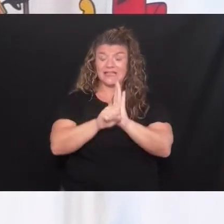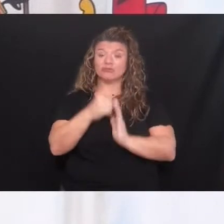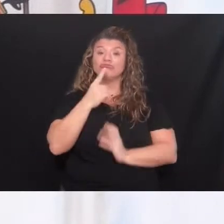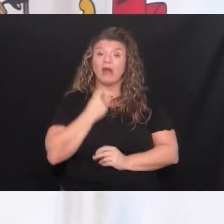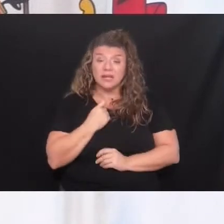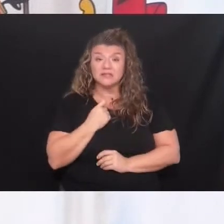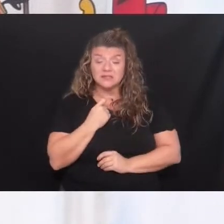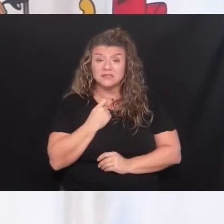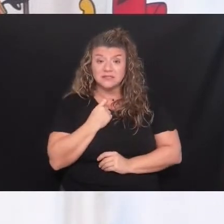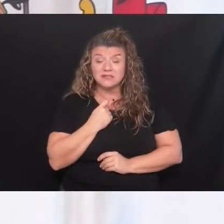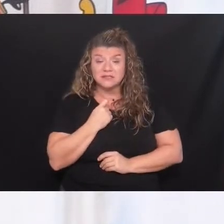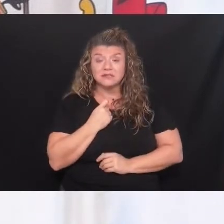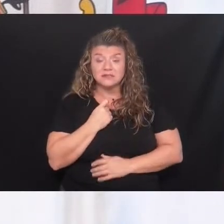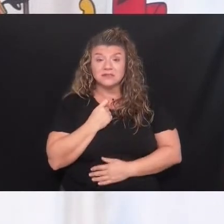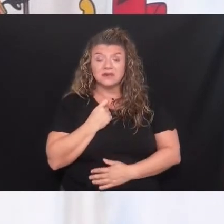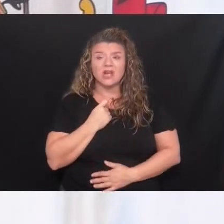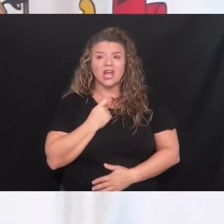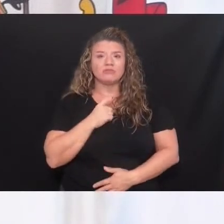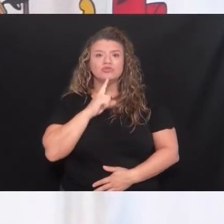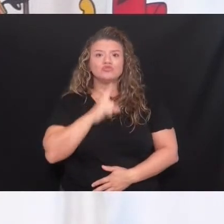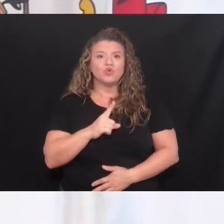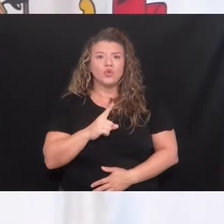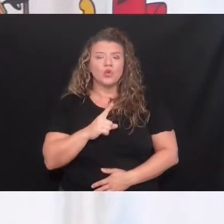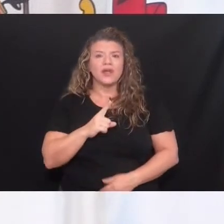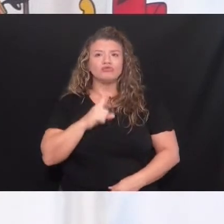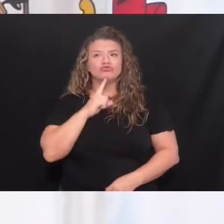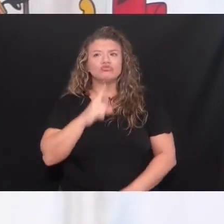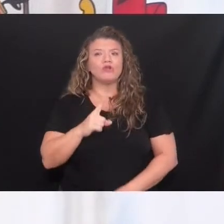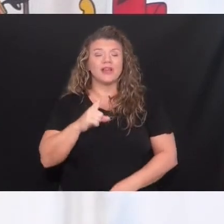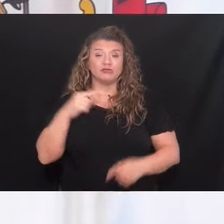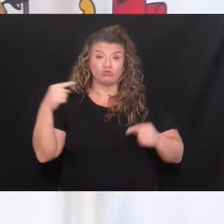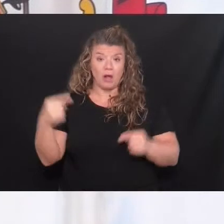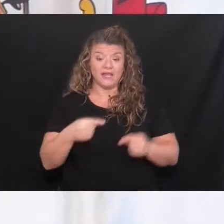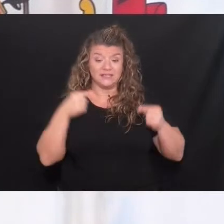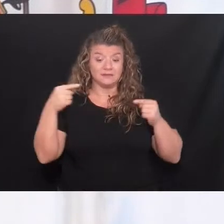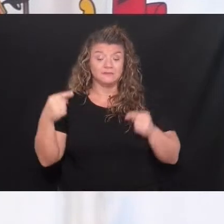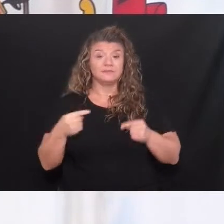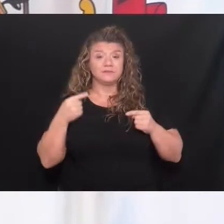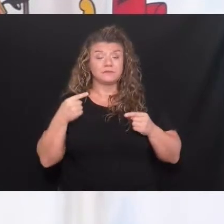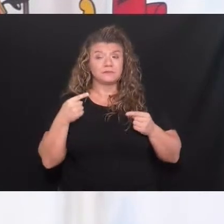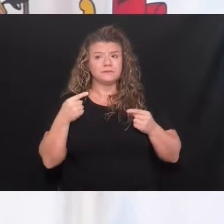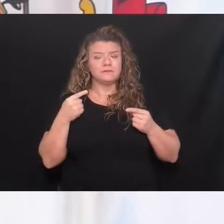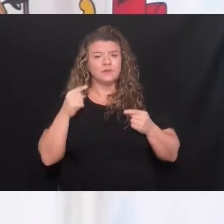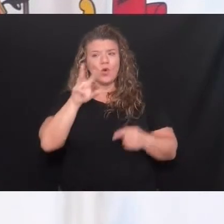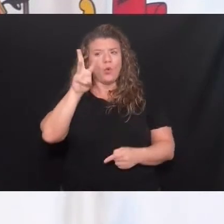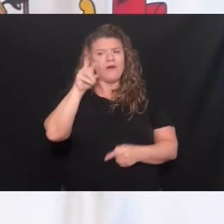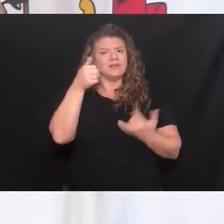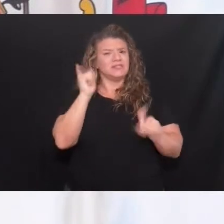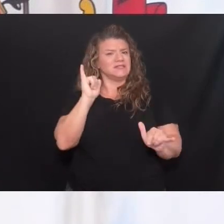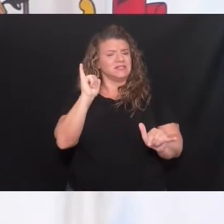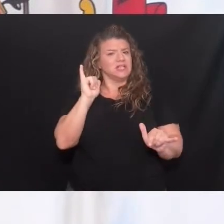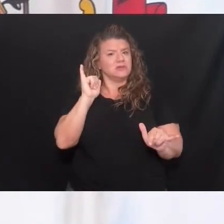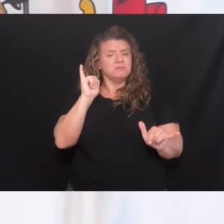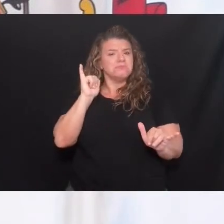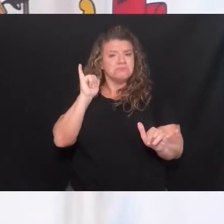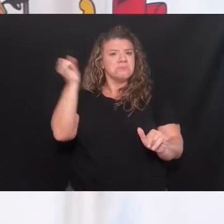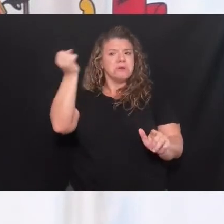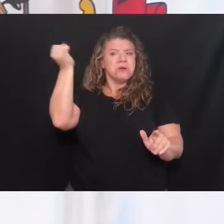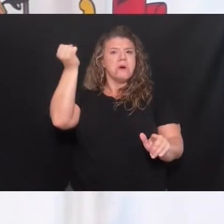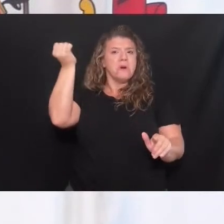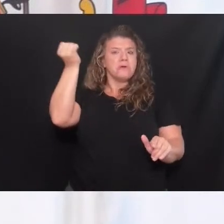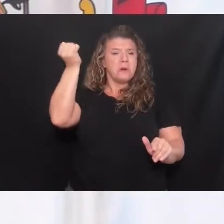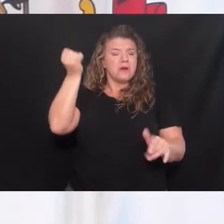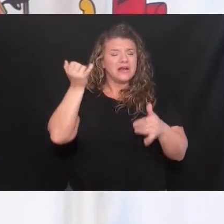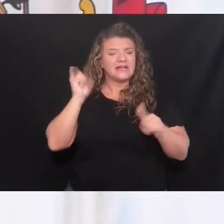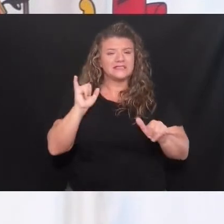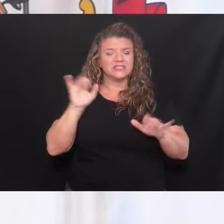red, that really and truly are really struggling. You're still hanging in there, West Virginia, and you're still doing